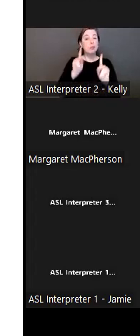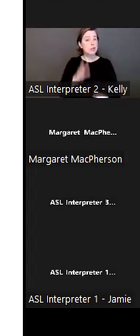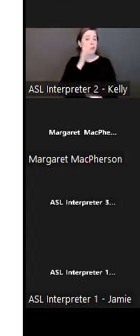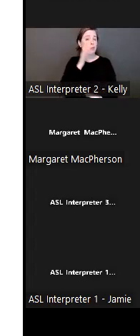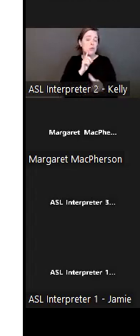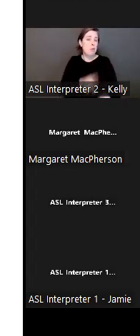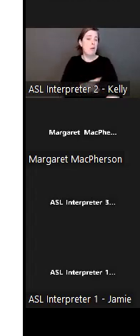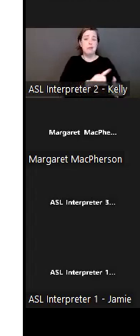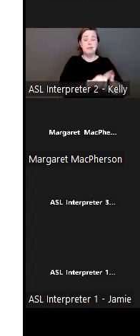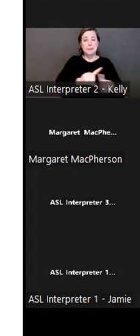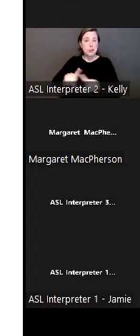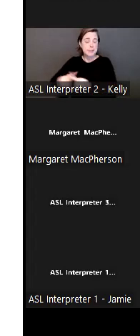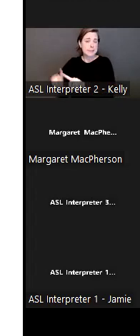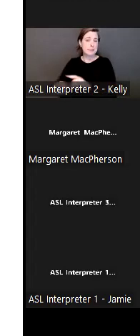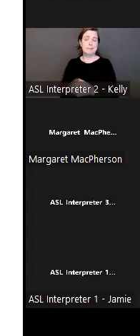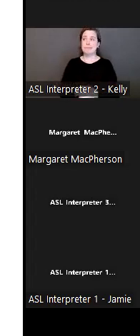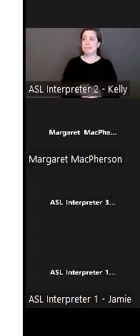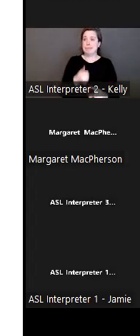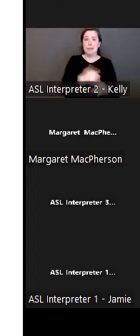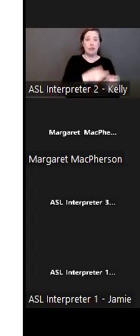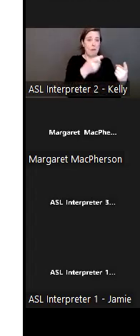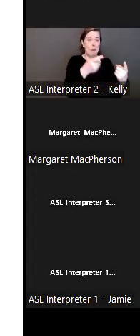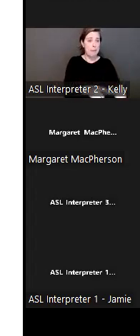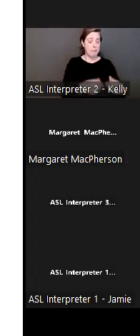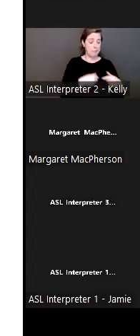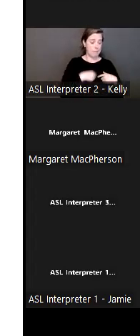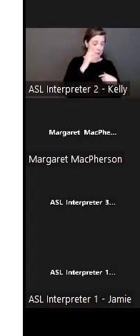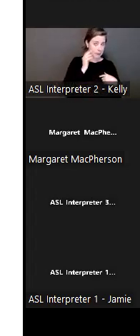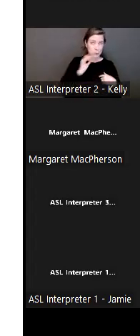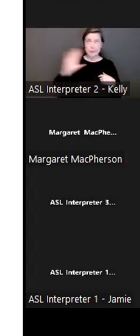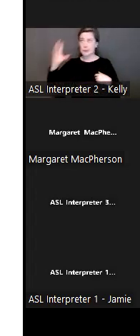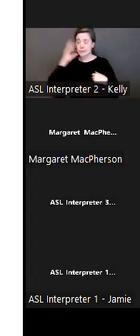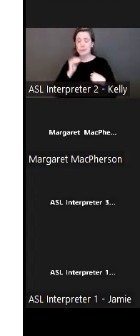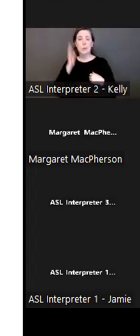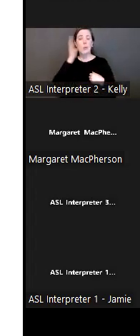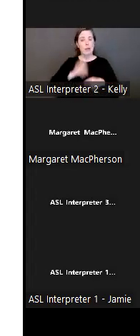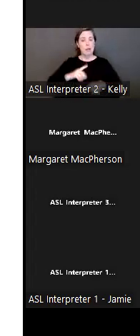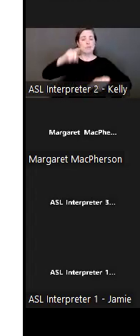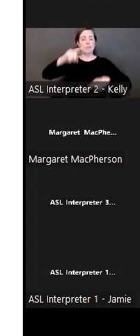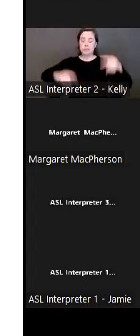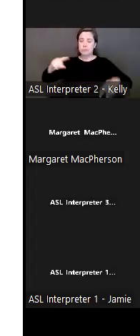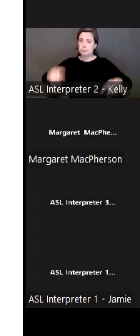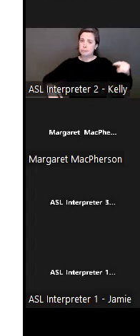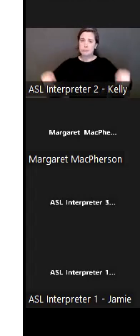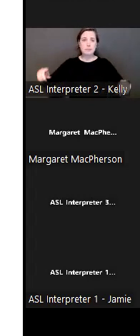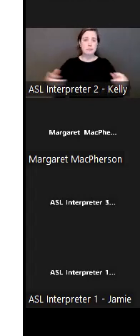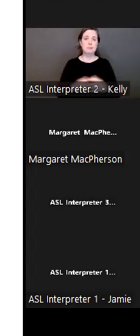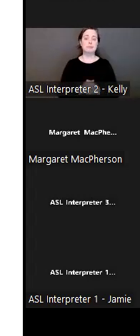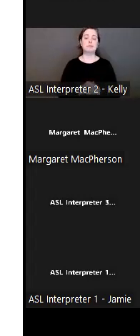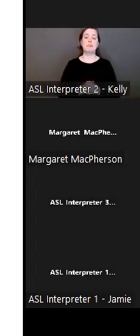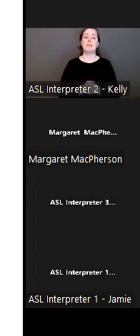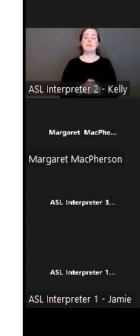series of events will be experienced as traumatic by different people. So it's important to recognize that people will have